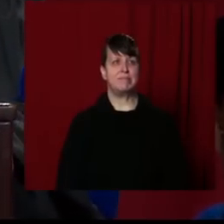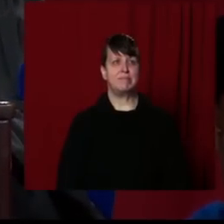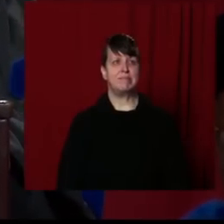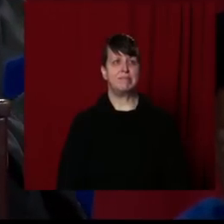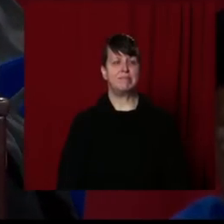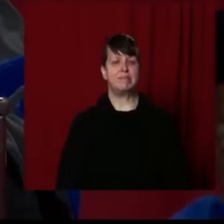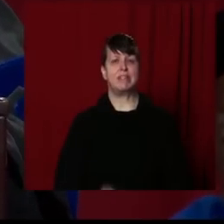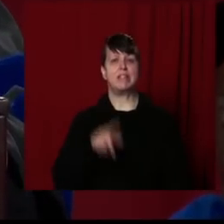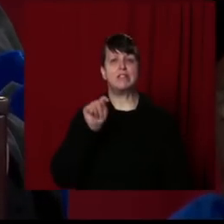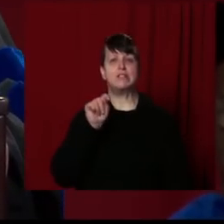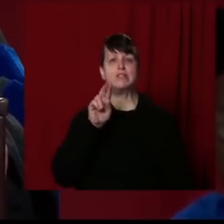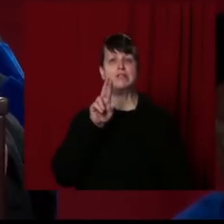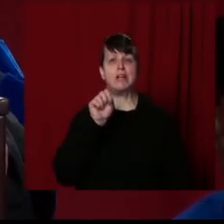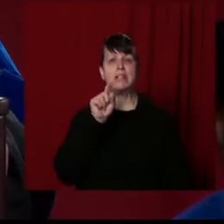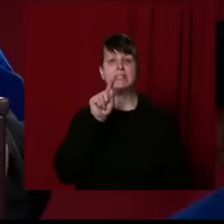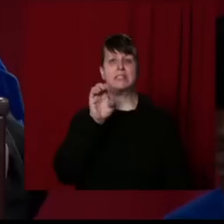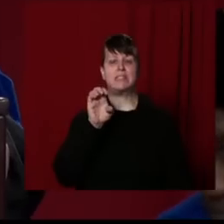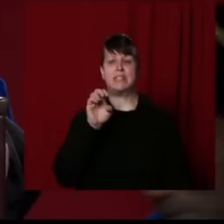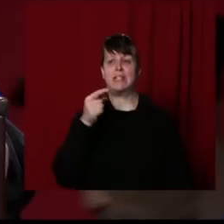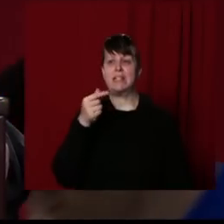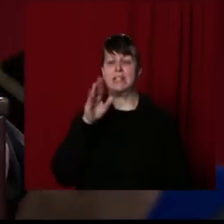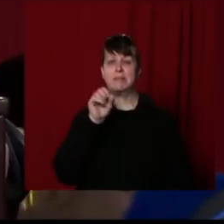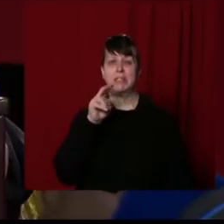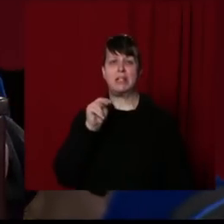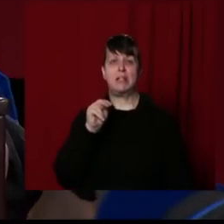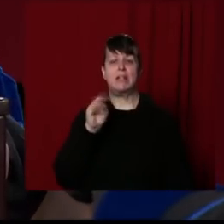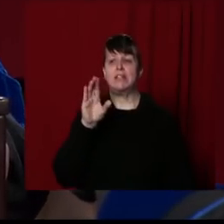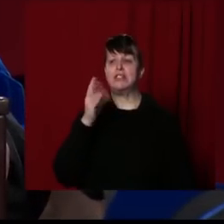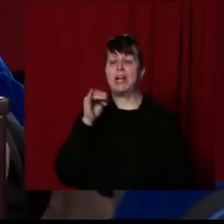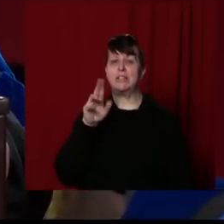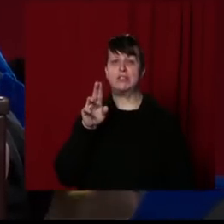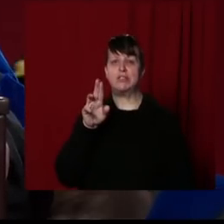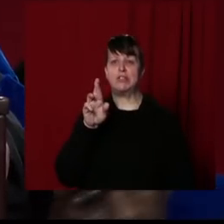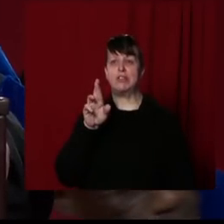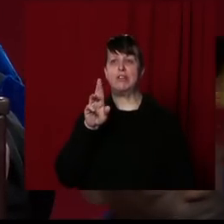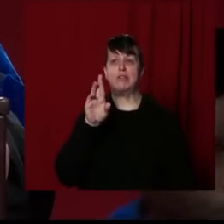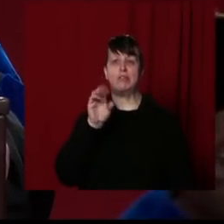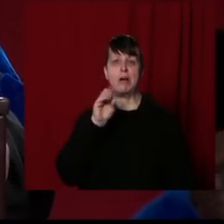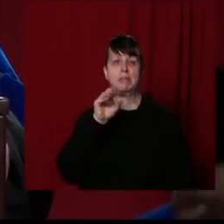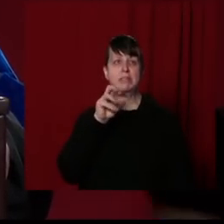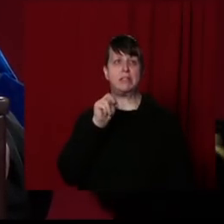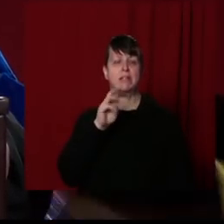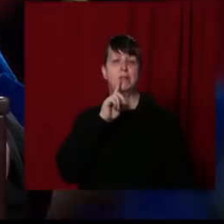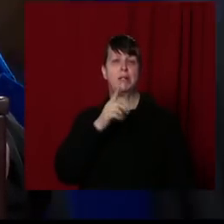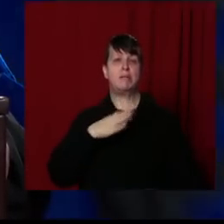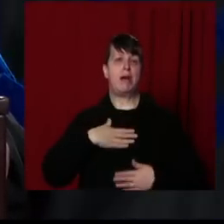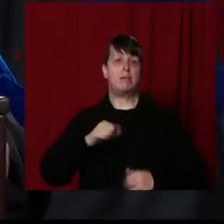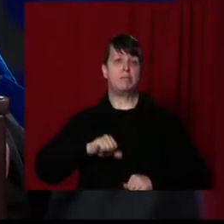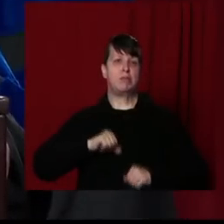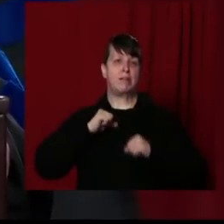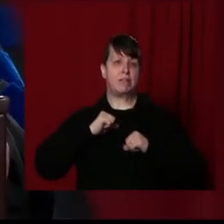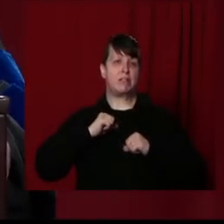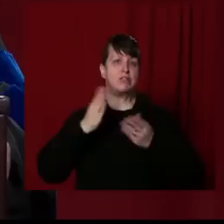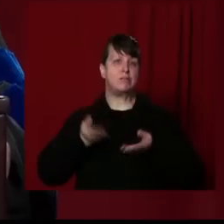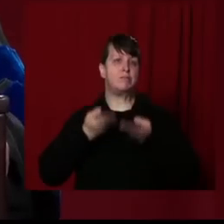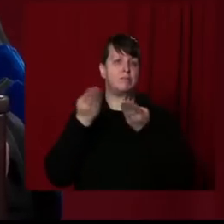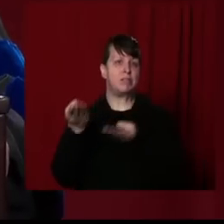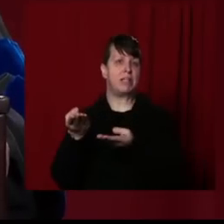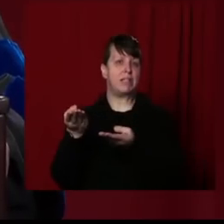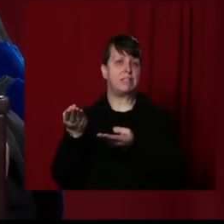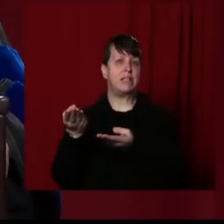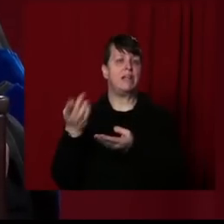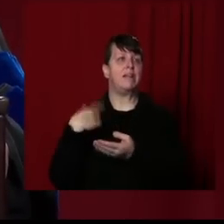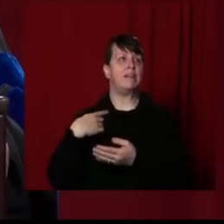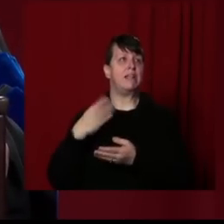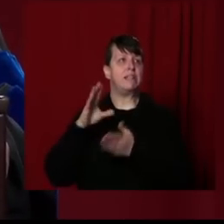Trustee Gibson, Chancellor Robinson, it is my privilege to present these candidates to you on behalf of the